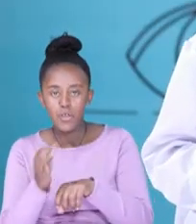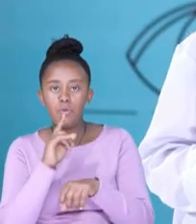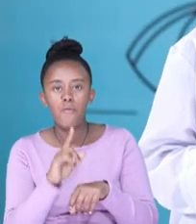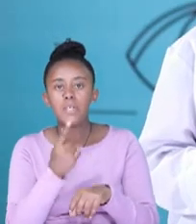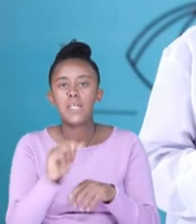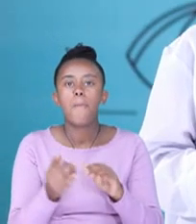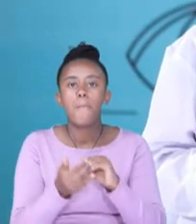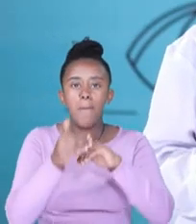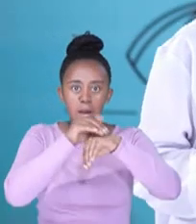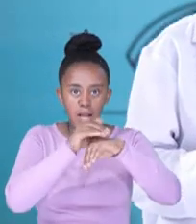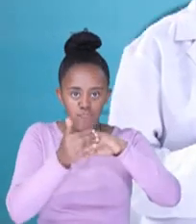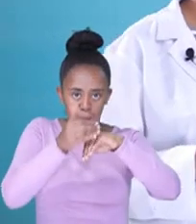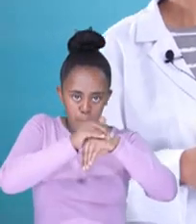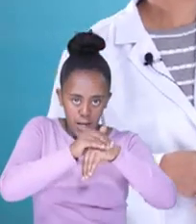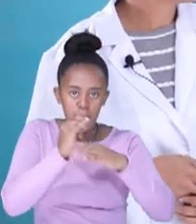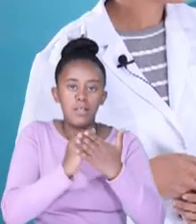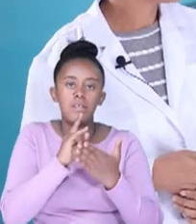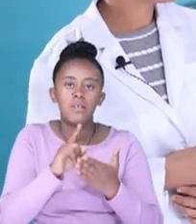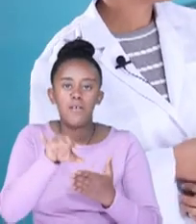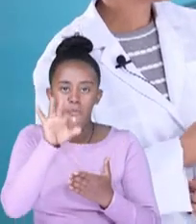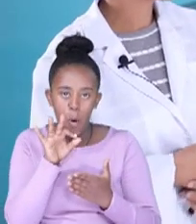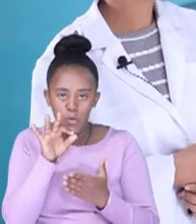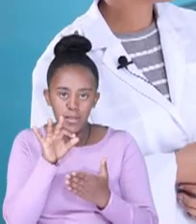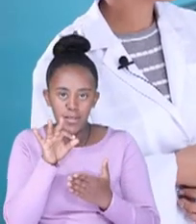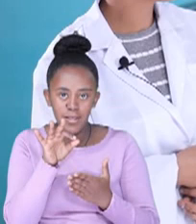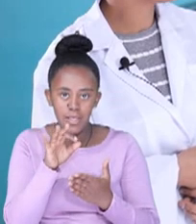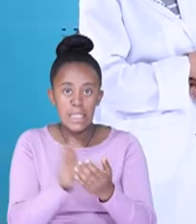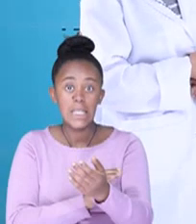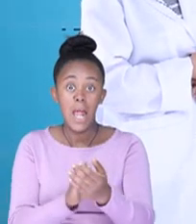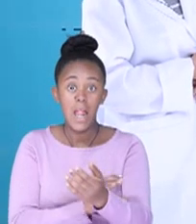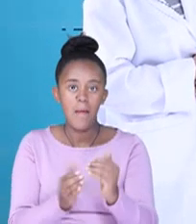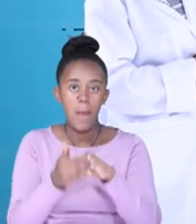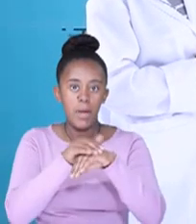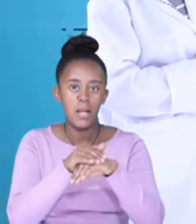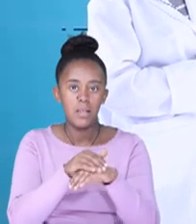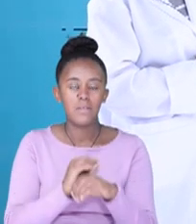the membrane. So it is found in cell membrane.